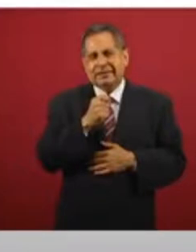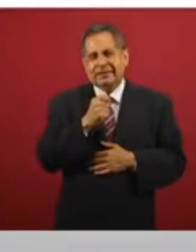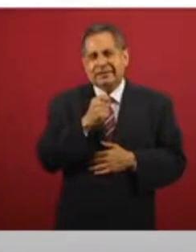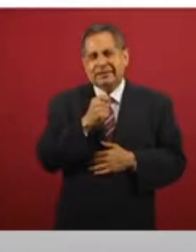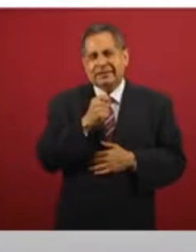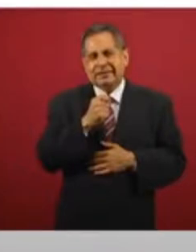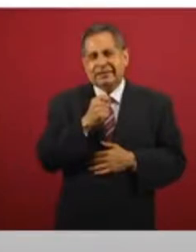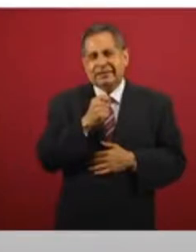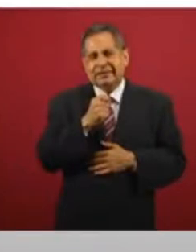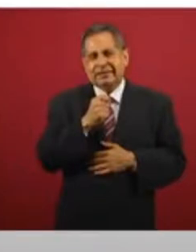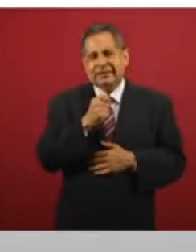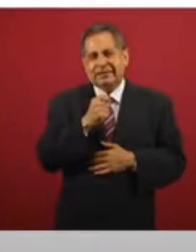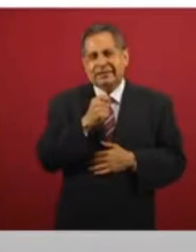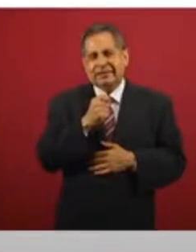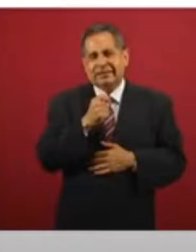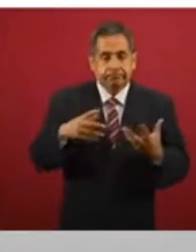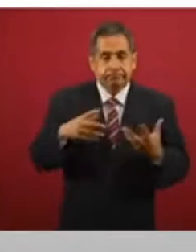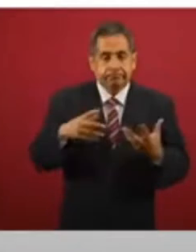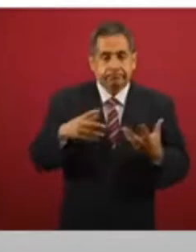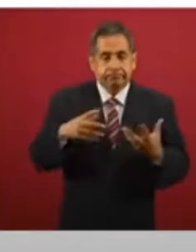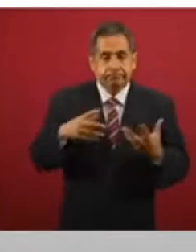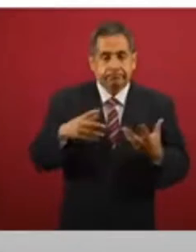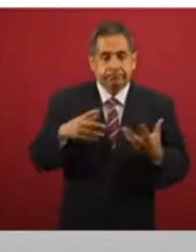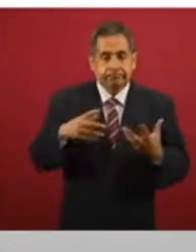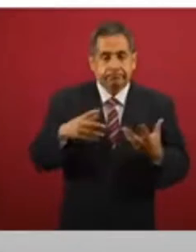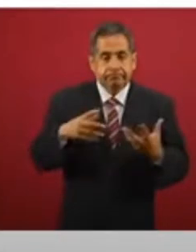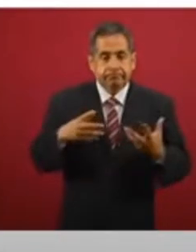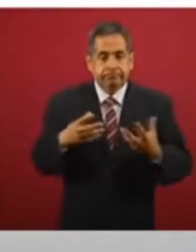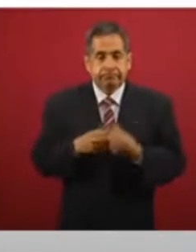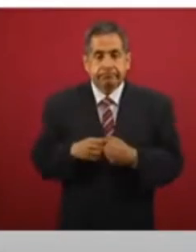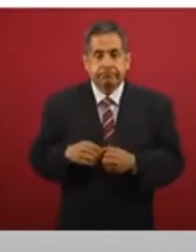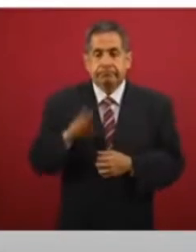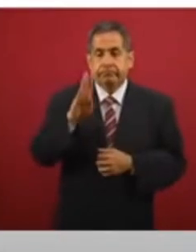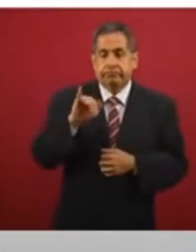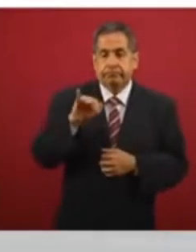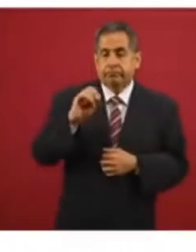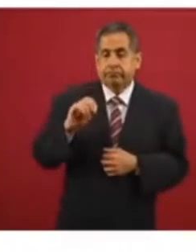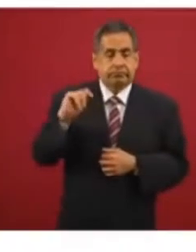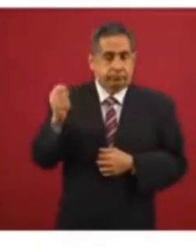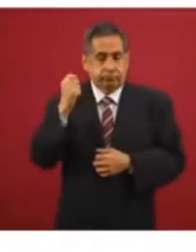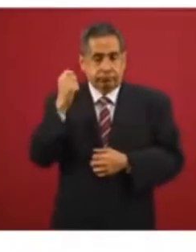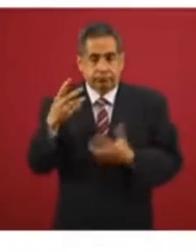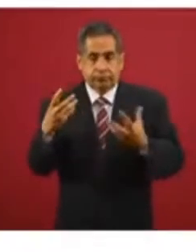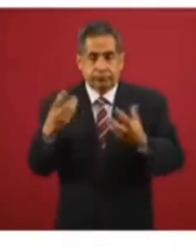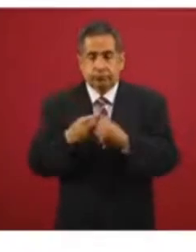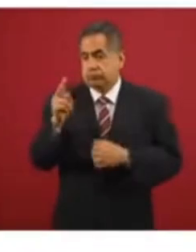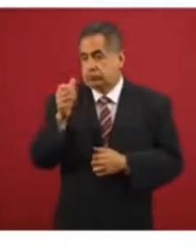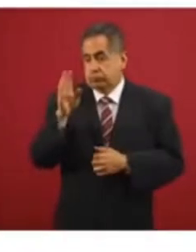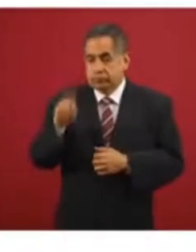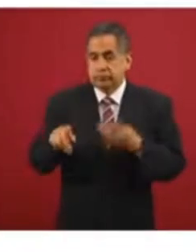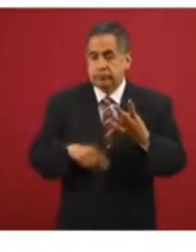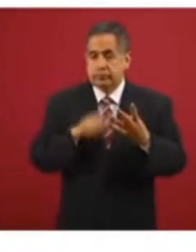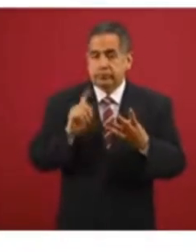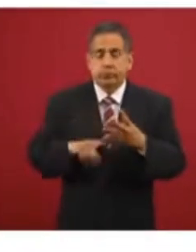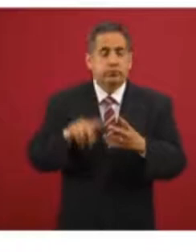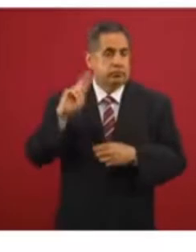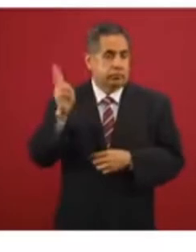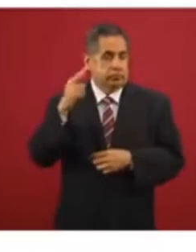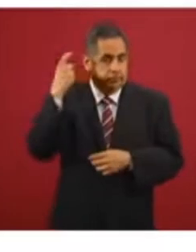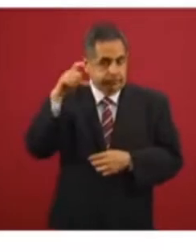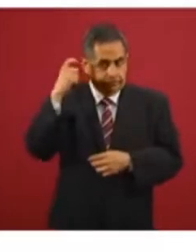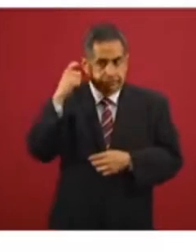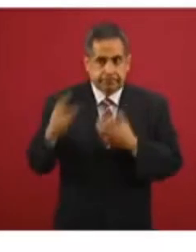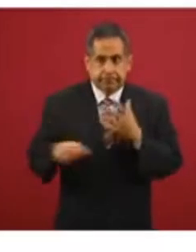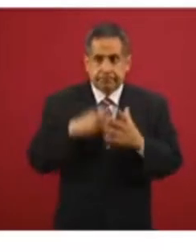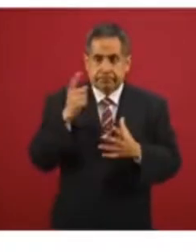studies that are being done in Mexico. Biotecnología de la Universidad Nacional Autónoma de México, de la Universidad Autónoma de Querétaro, que ya